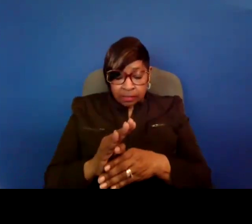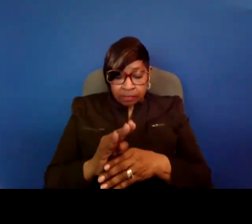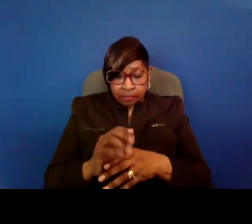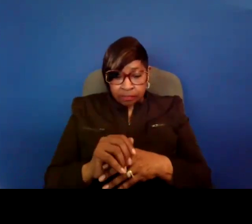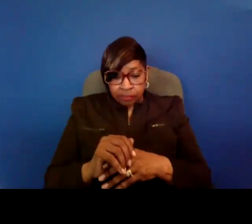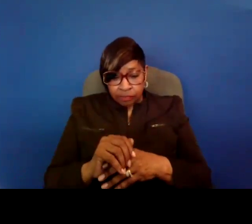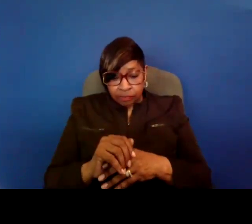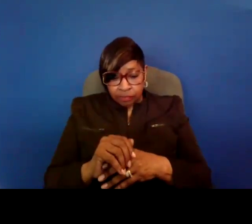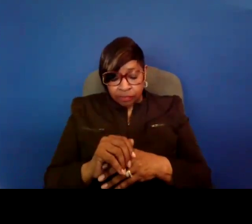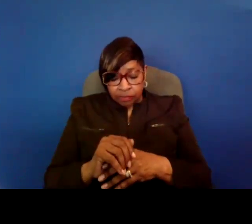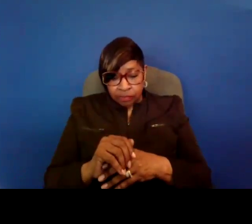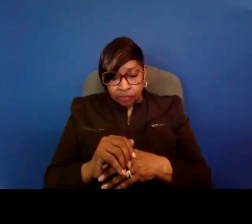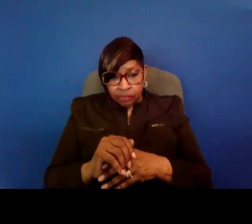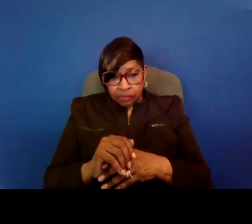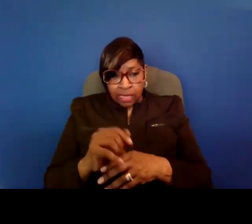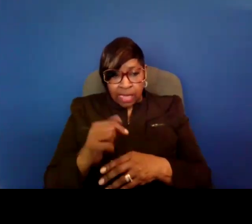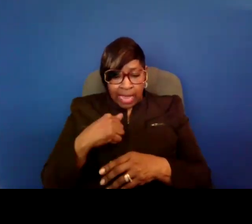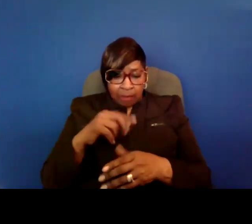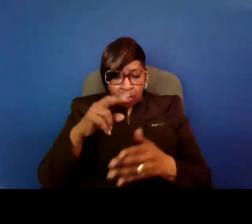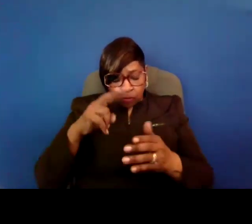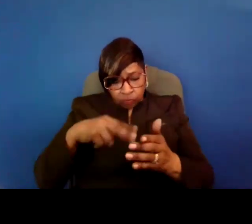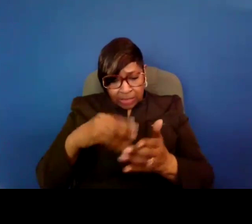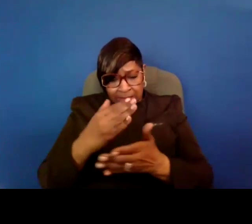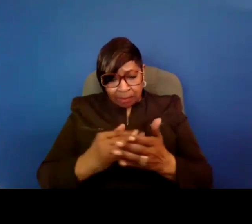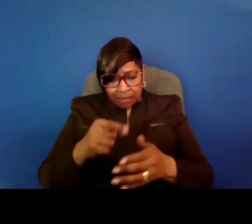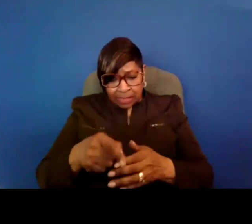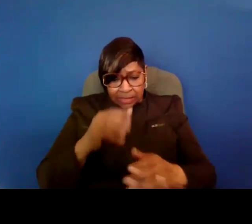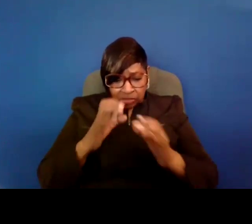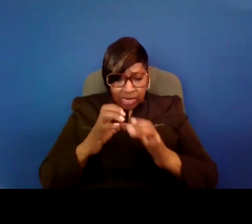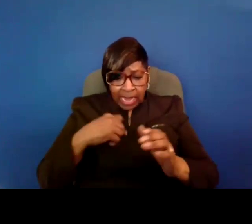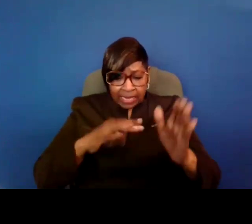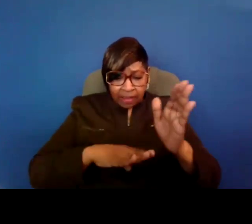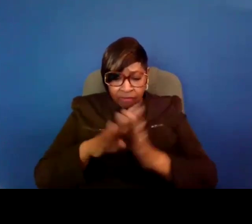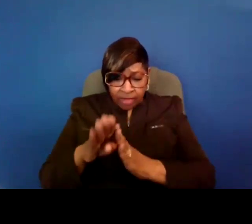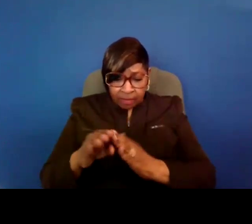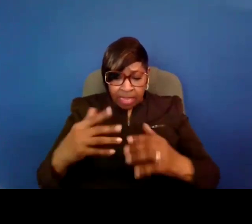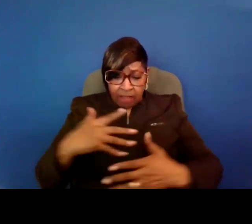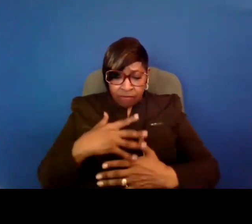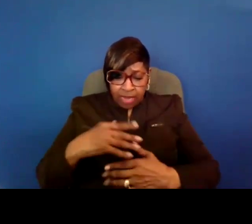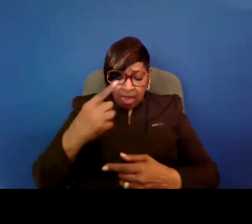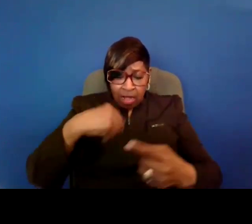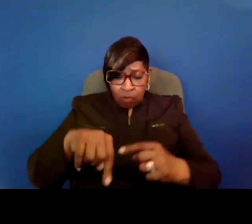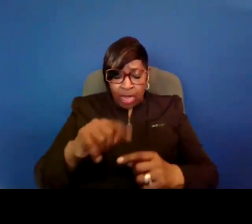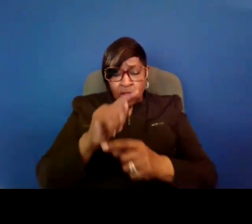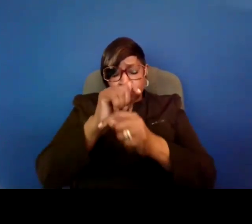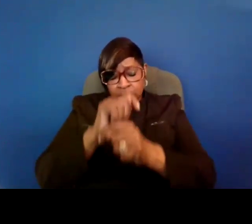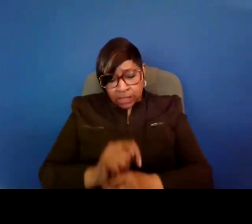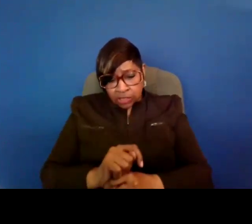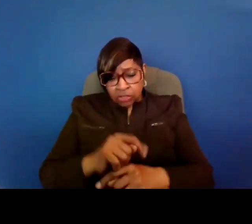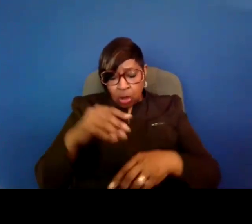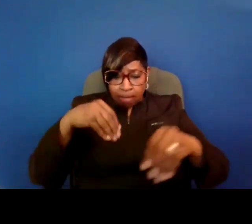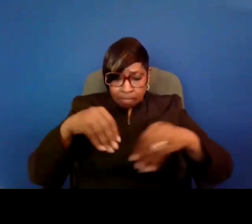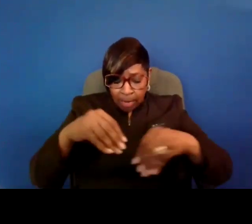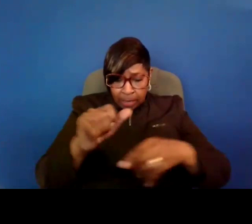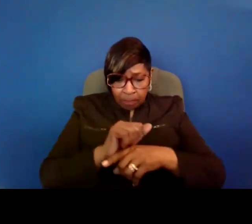I'm looking at some of this here in the chat. I've developed fear around traditional marketing practices. I'm so caught up in whether I